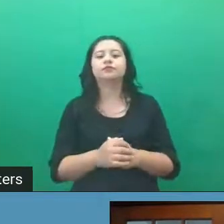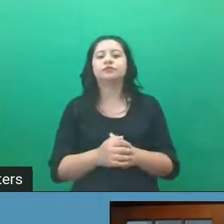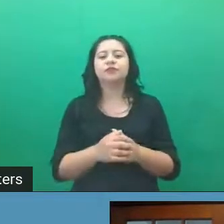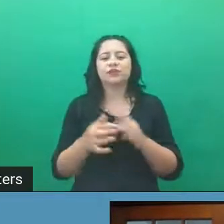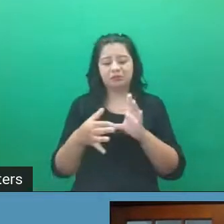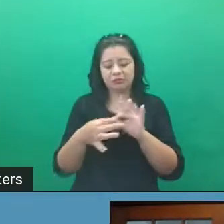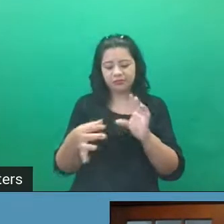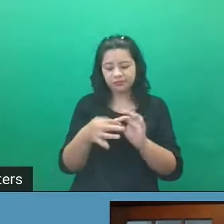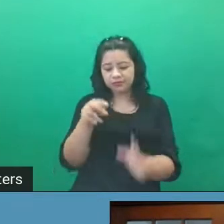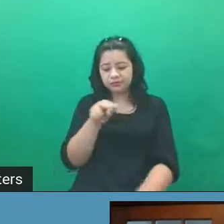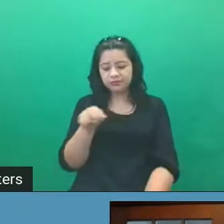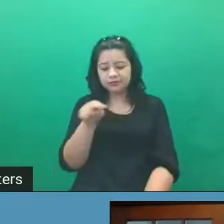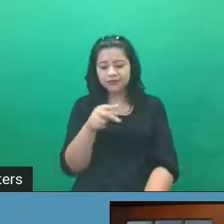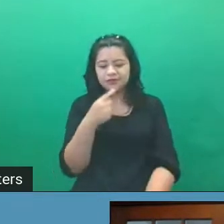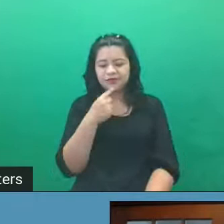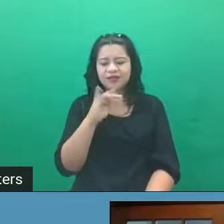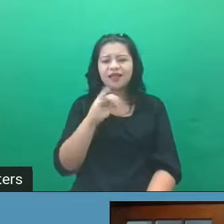Alex,